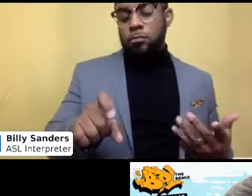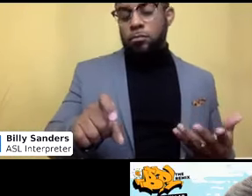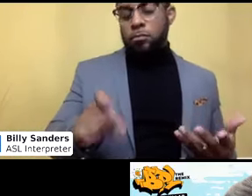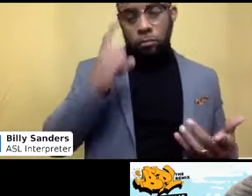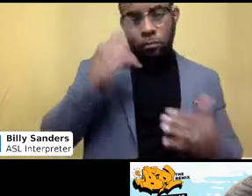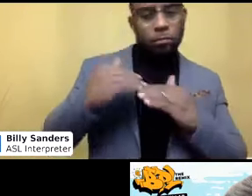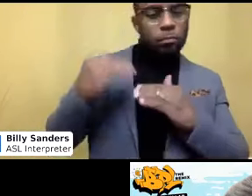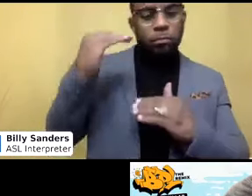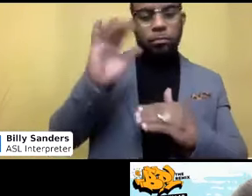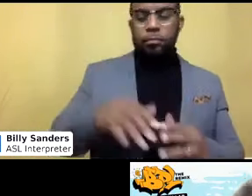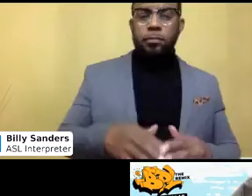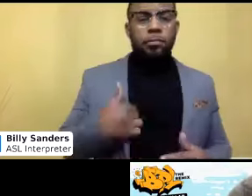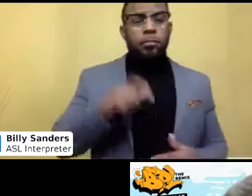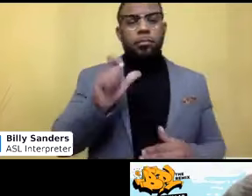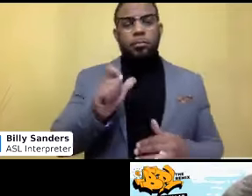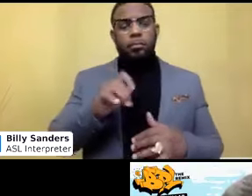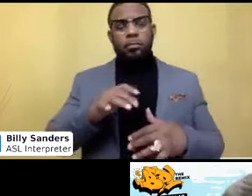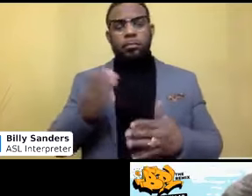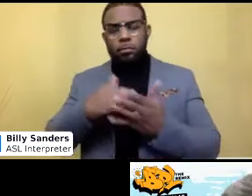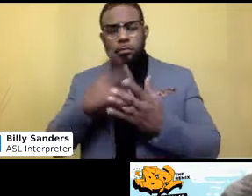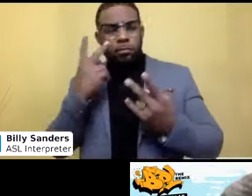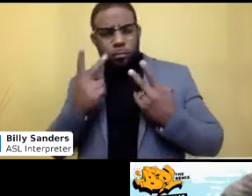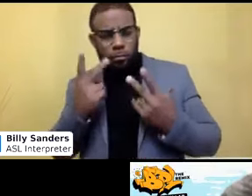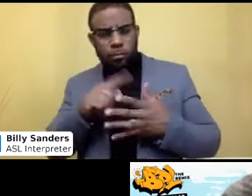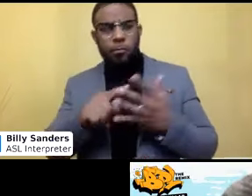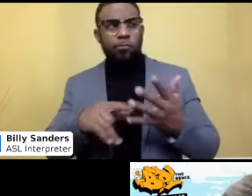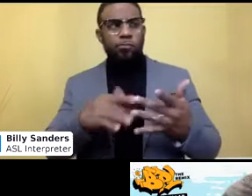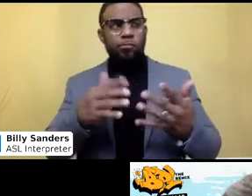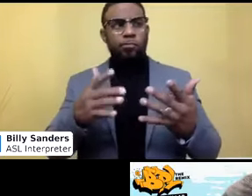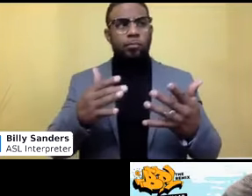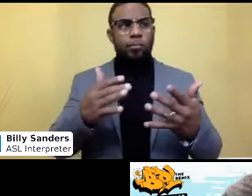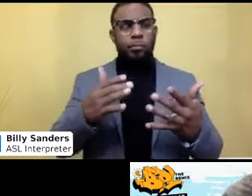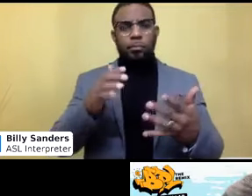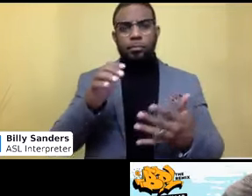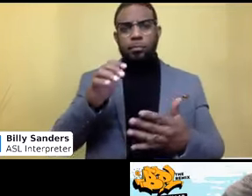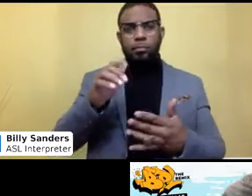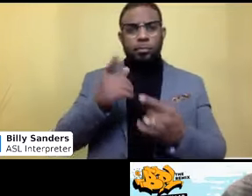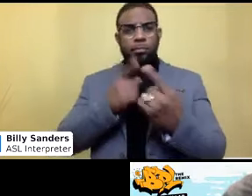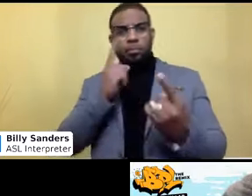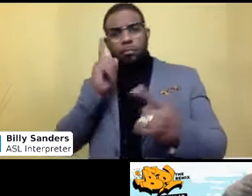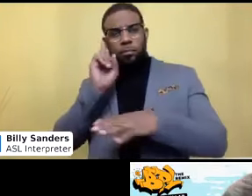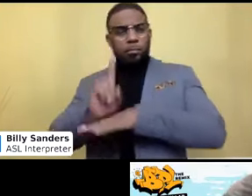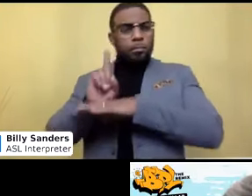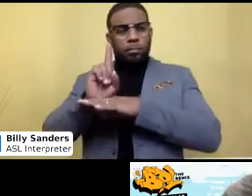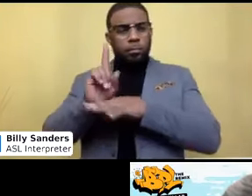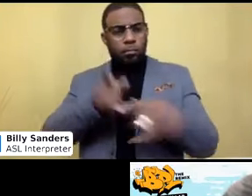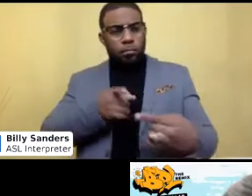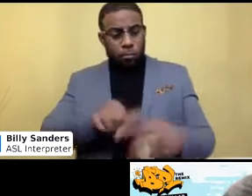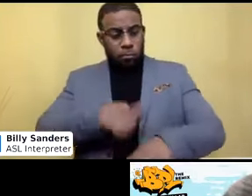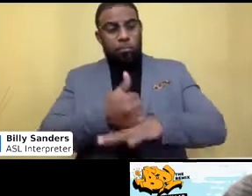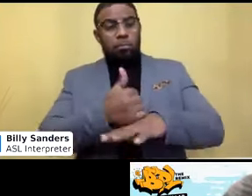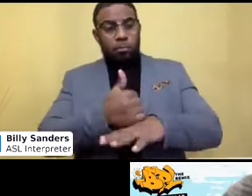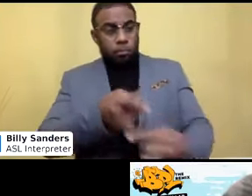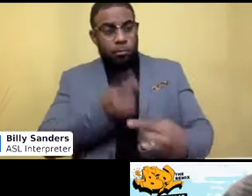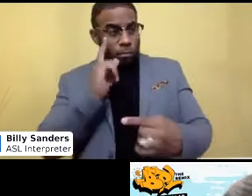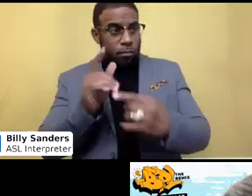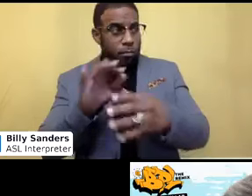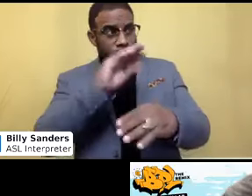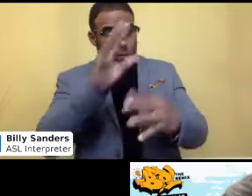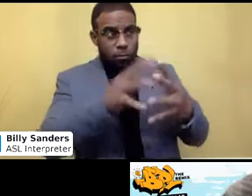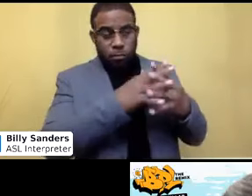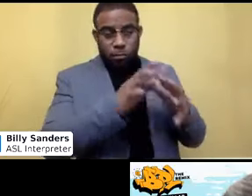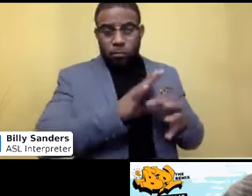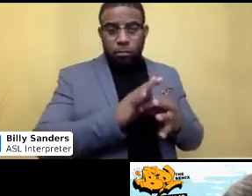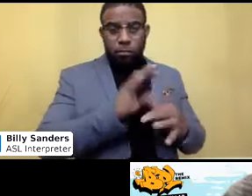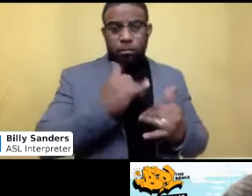think beyond them. We have to revisit the anti-imperialist struggle that founded the Organization of African Unity. Now you see